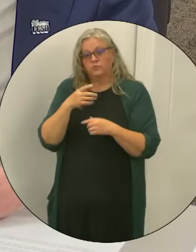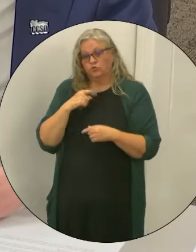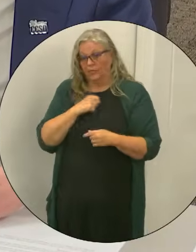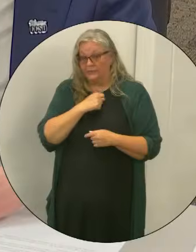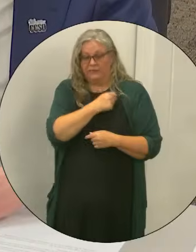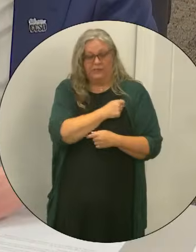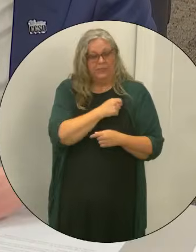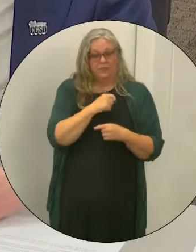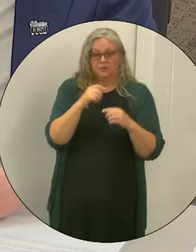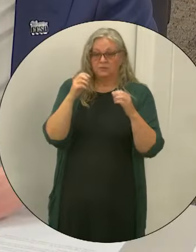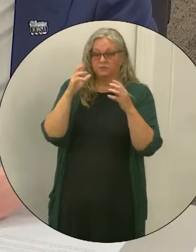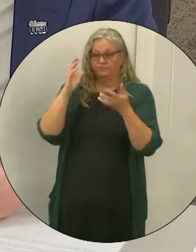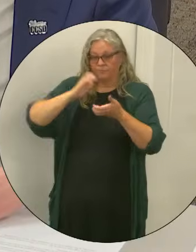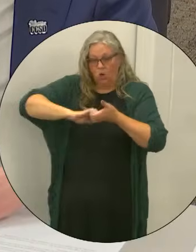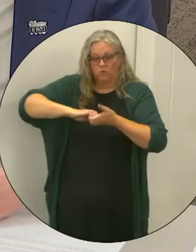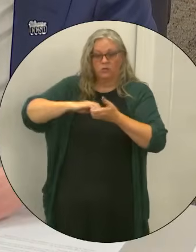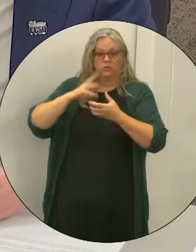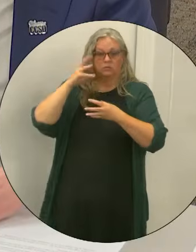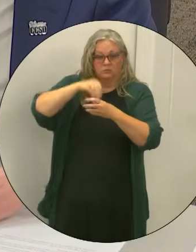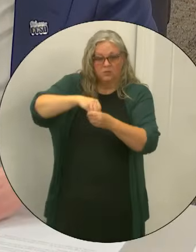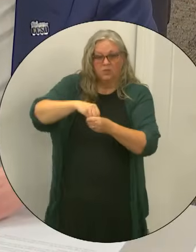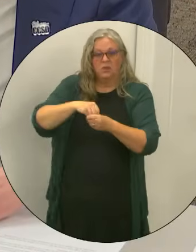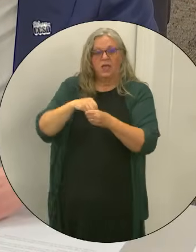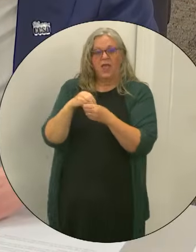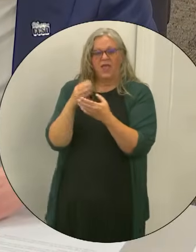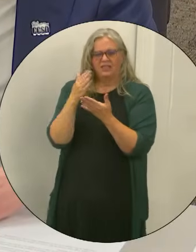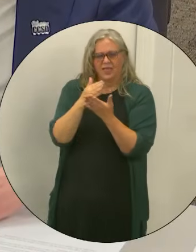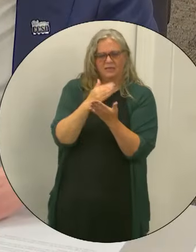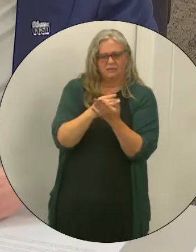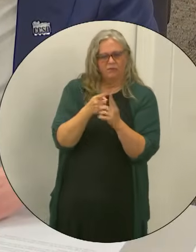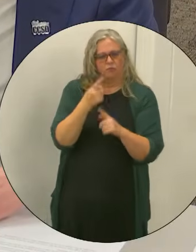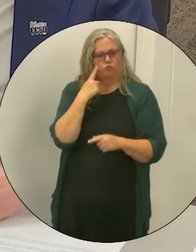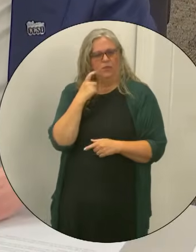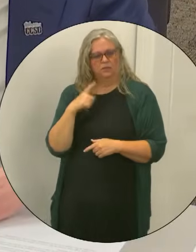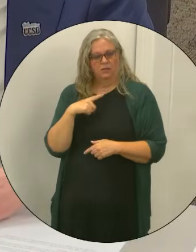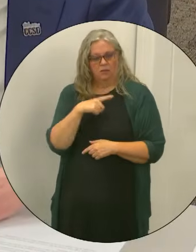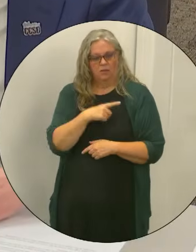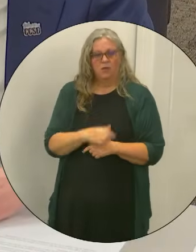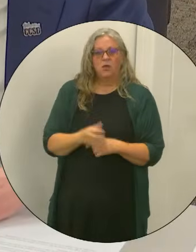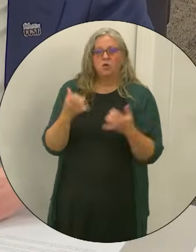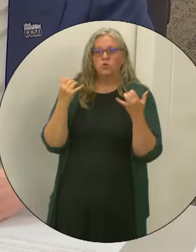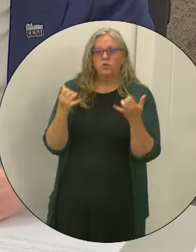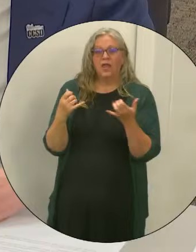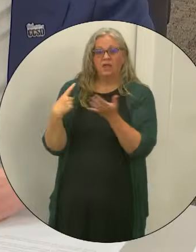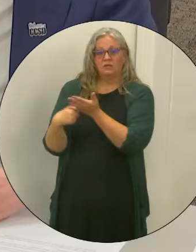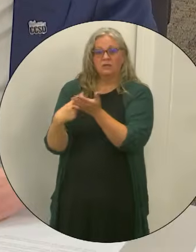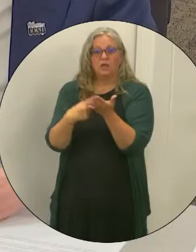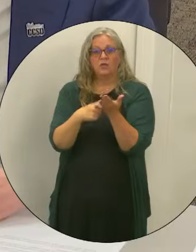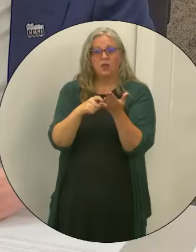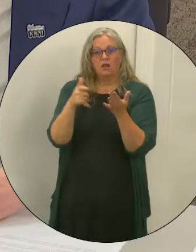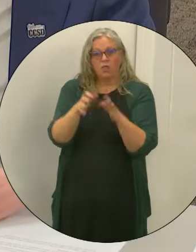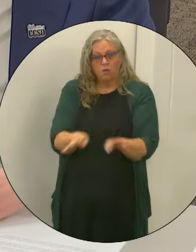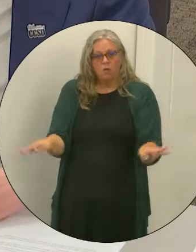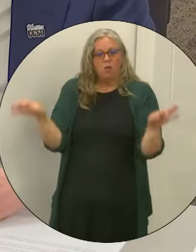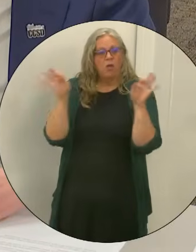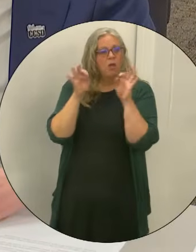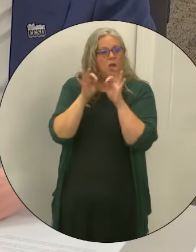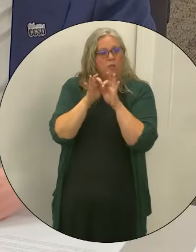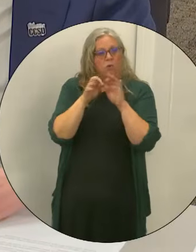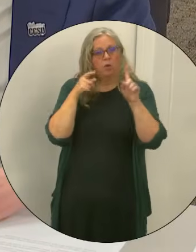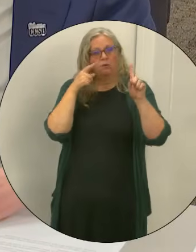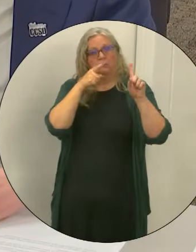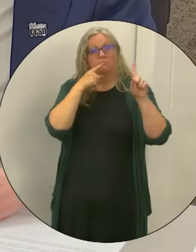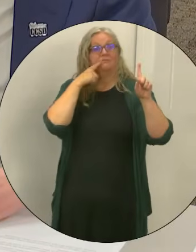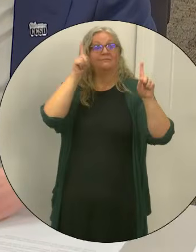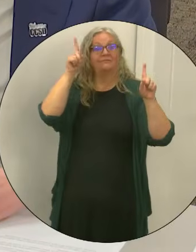and stakeholders while evaluating lessons from recent legislation. Today's discussion represents another important milestone in